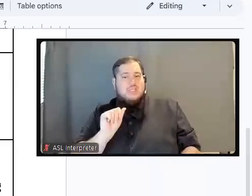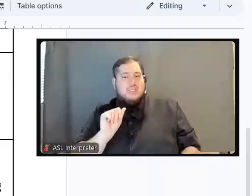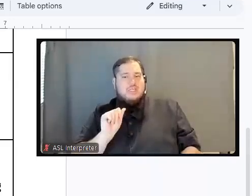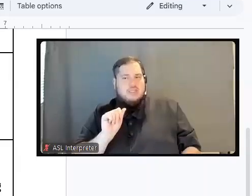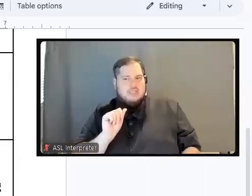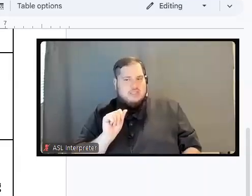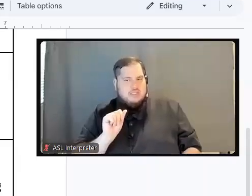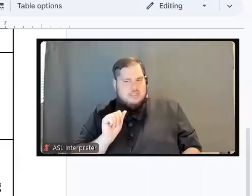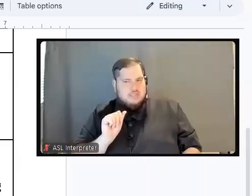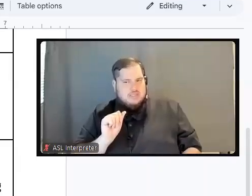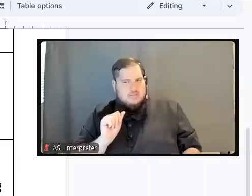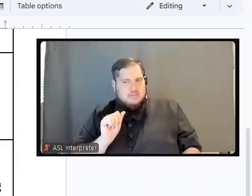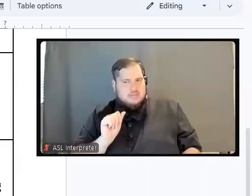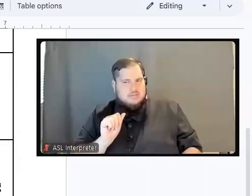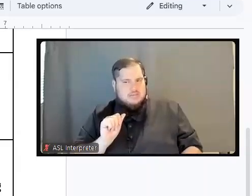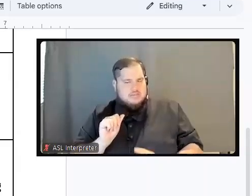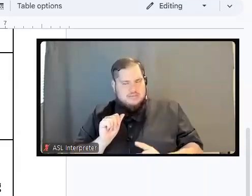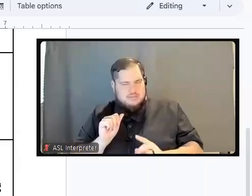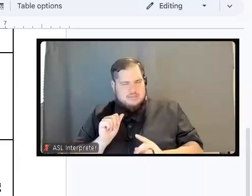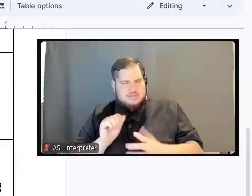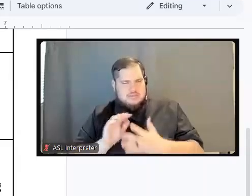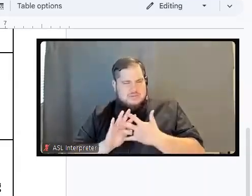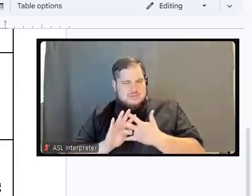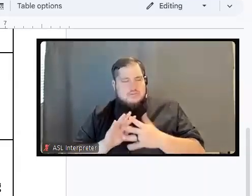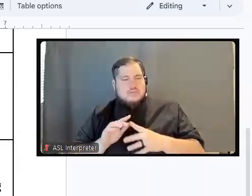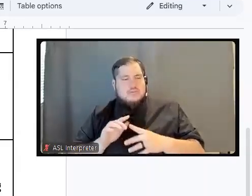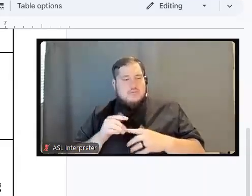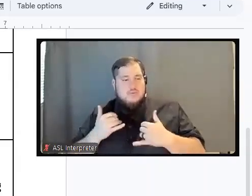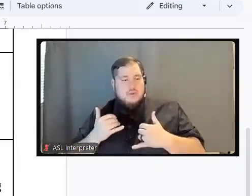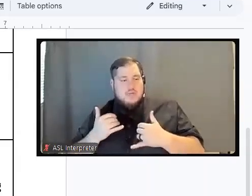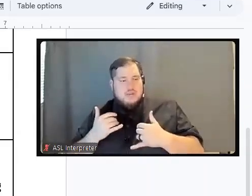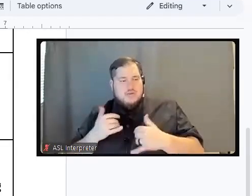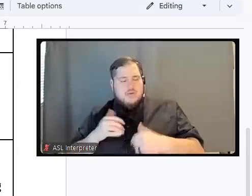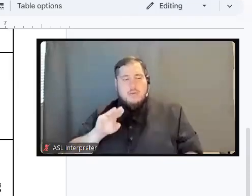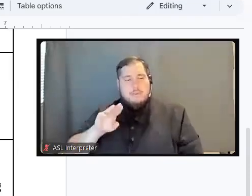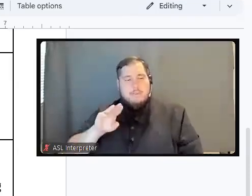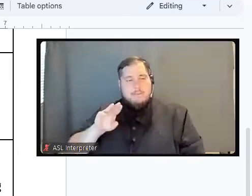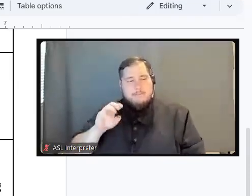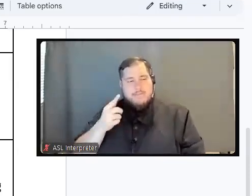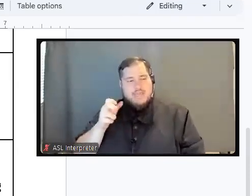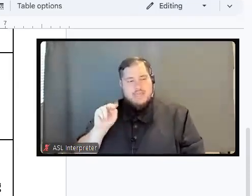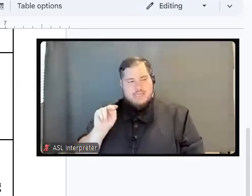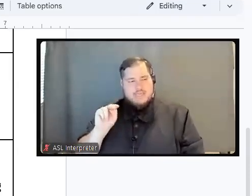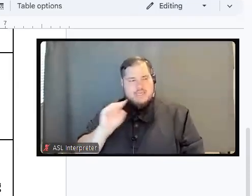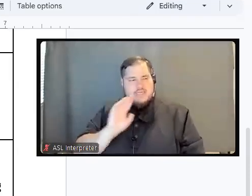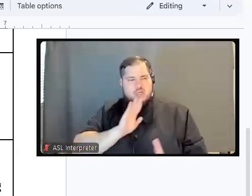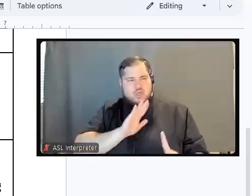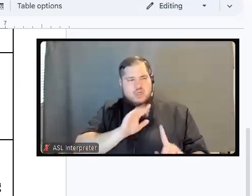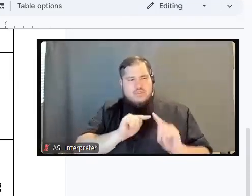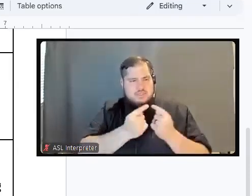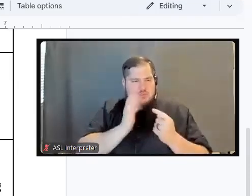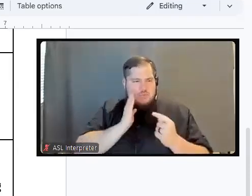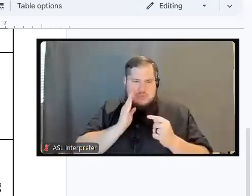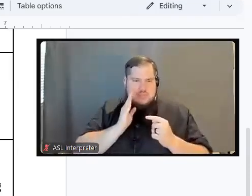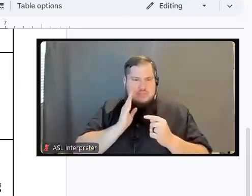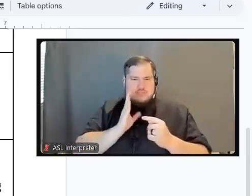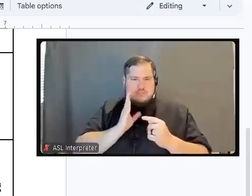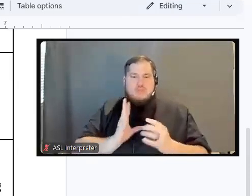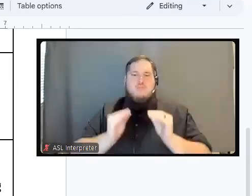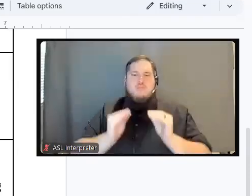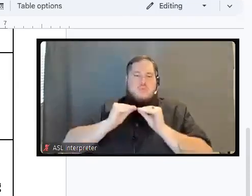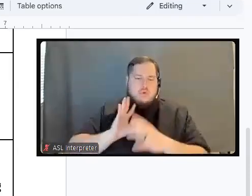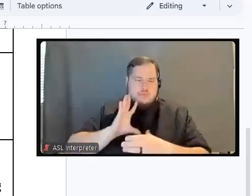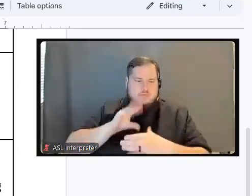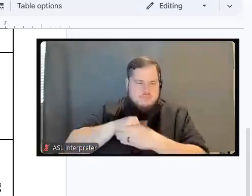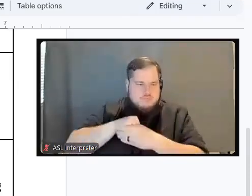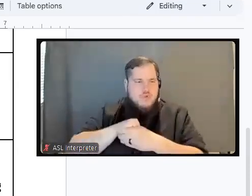now. And Megan and her team are really going to be, increasing their presence in these meetings and helping